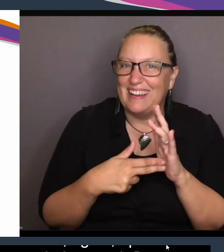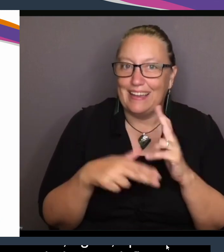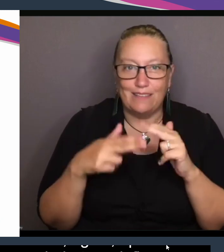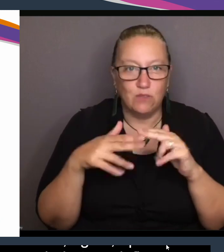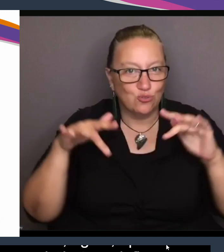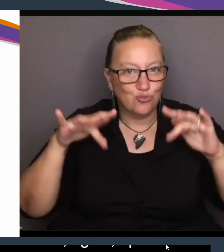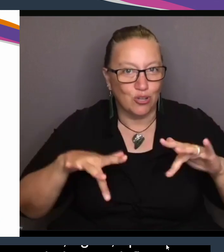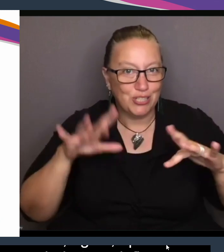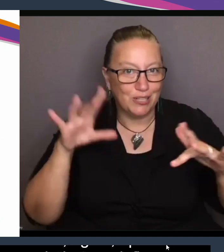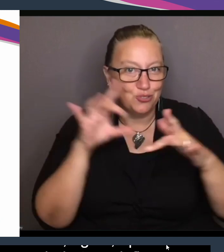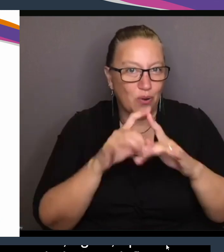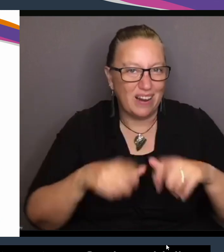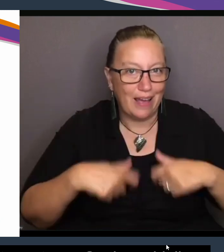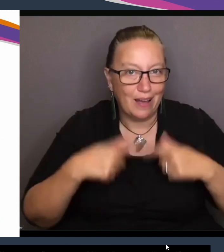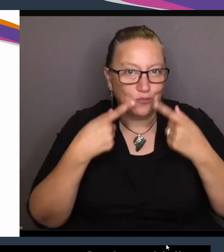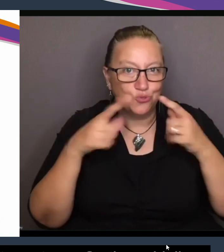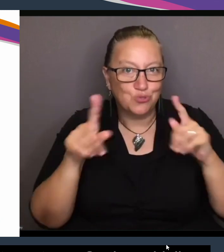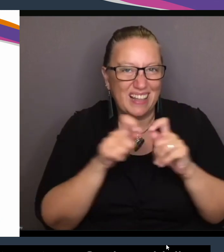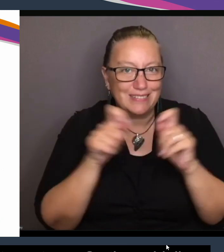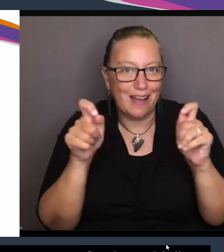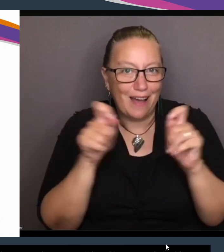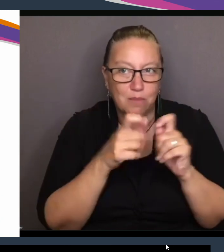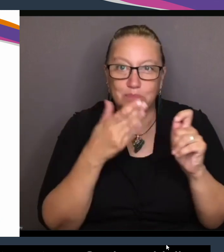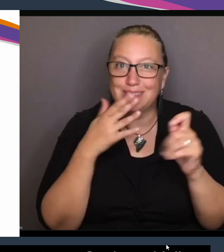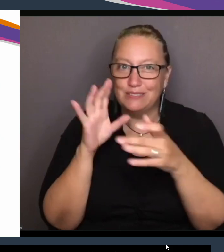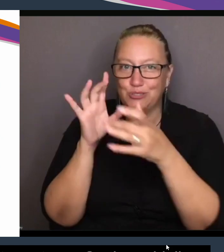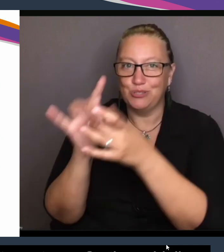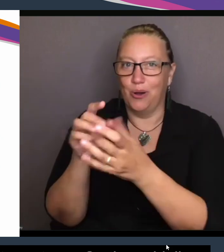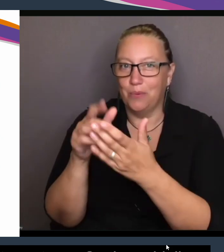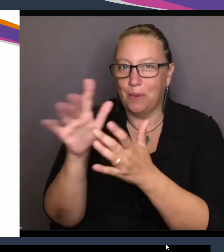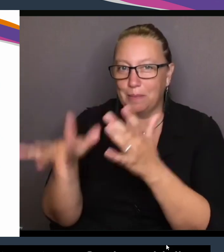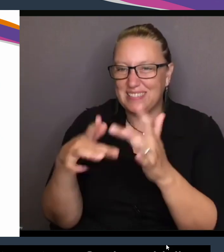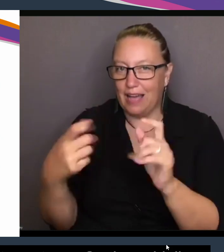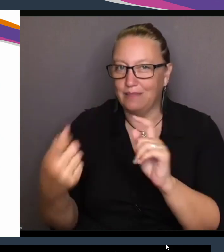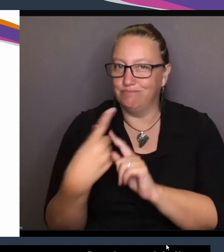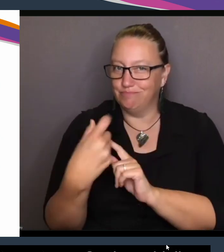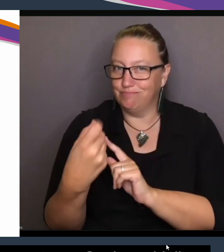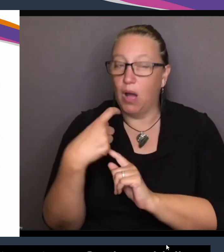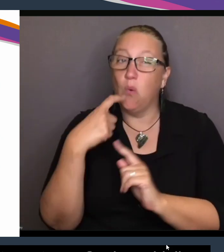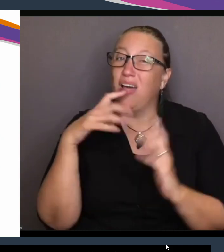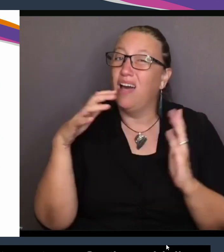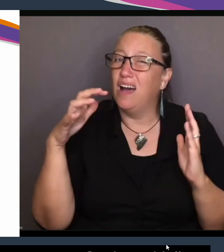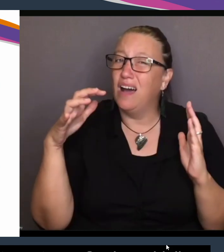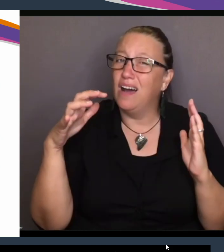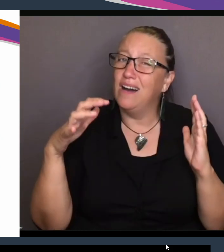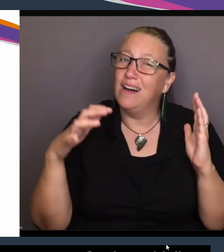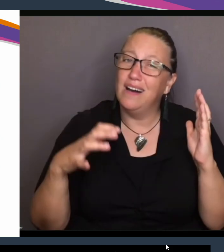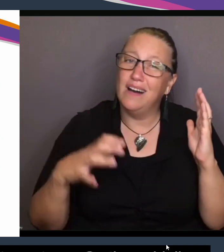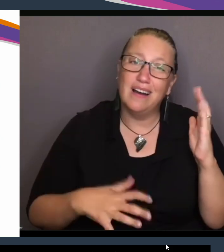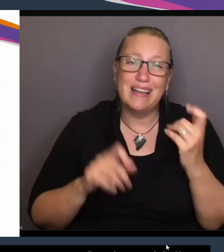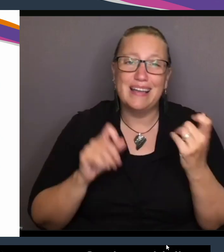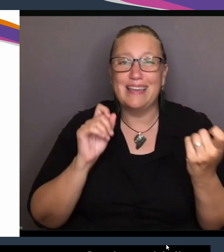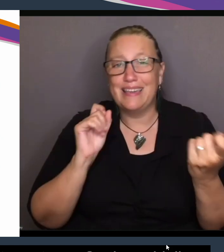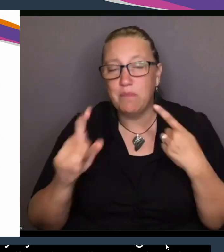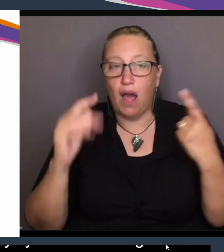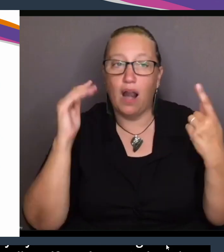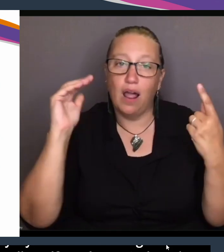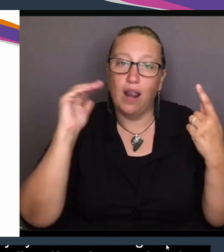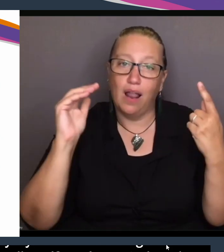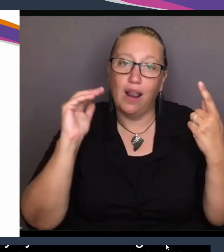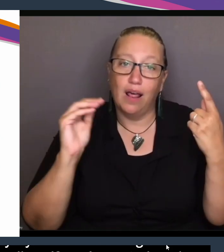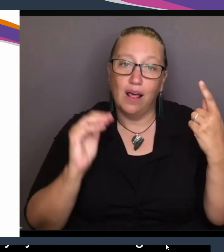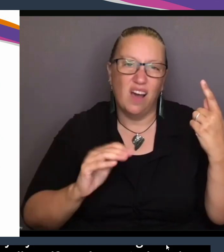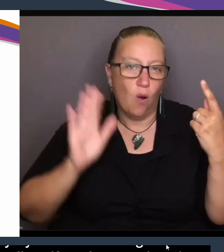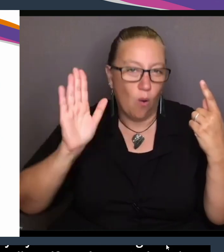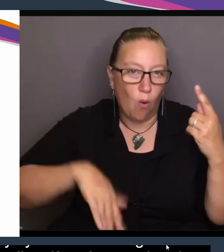our newsletter, please do. It's on our website. There'll be a very long email with all the links to the